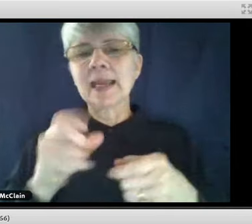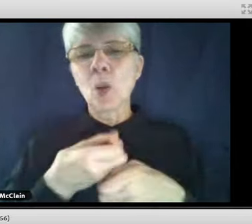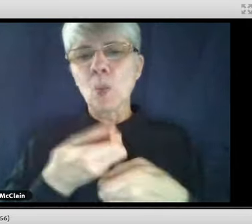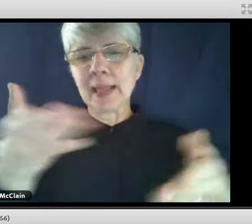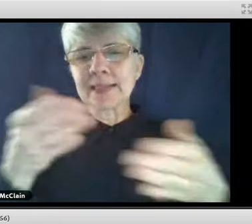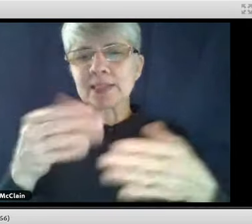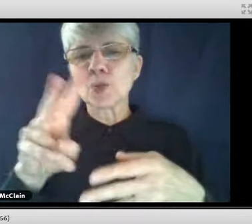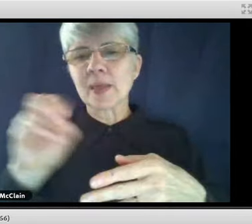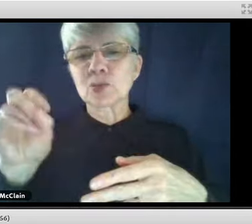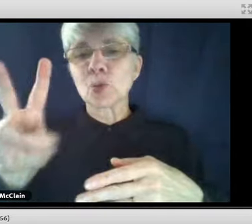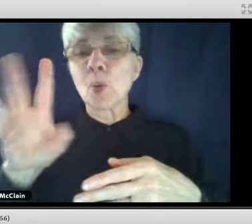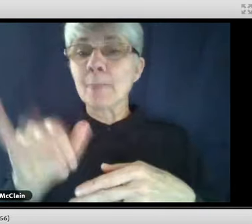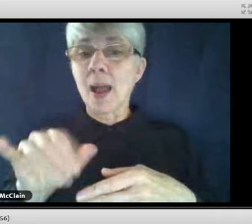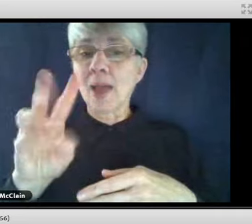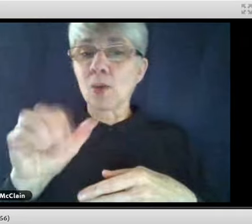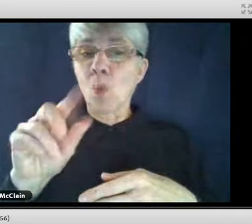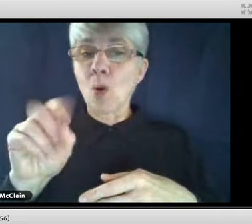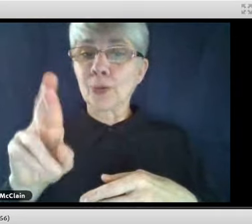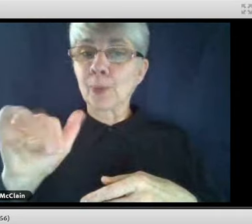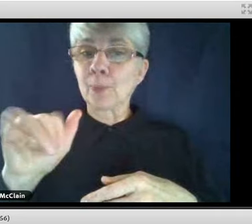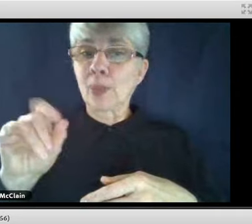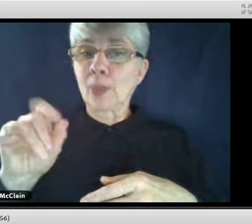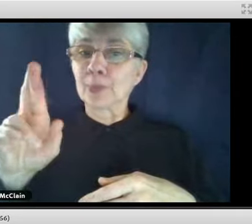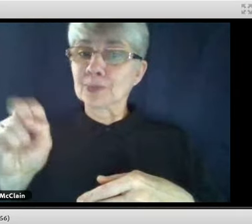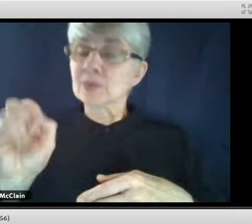Brothers. Okay, so